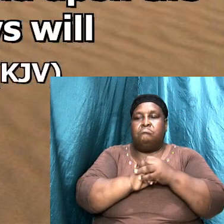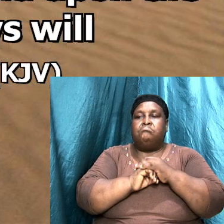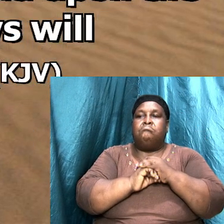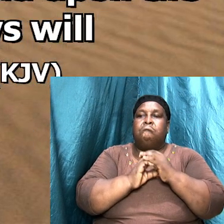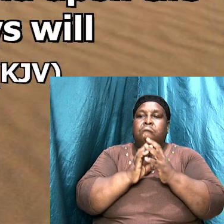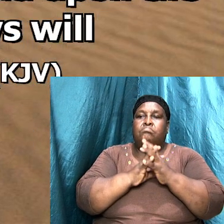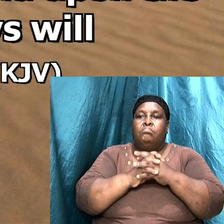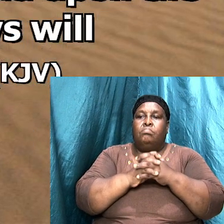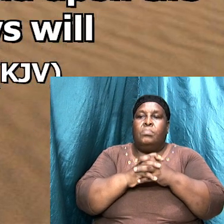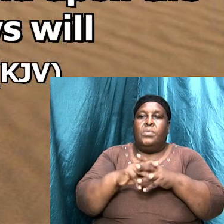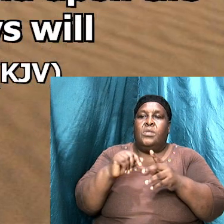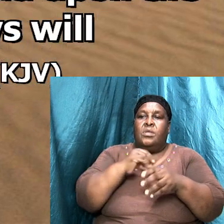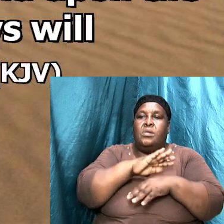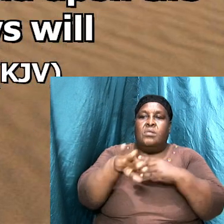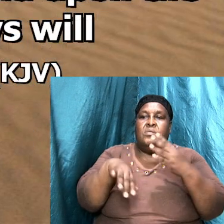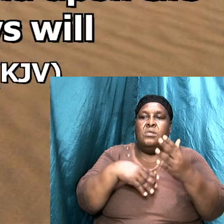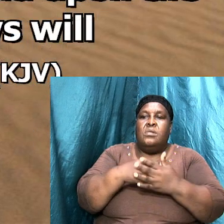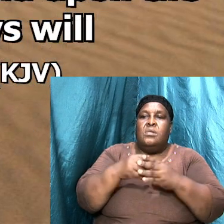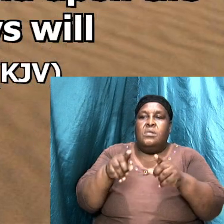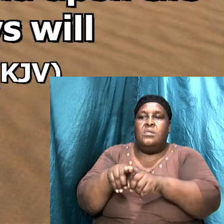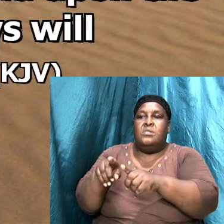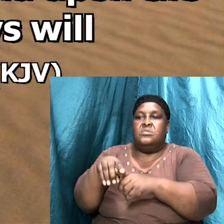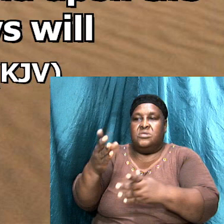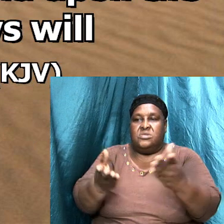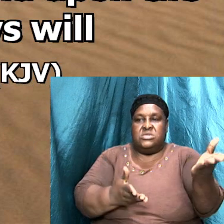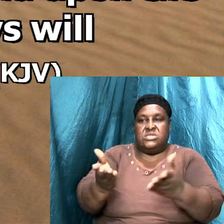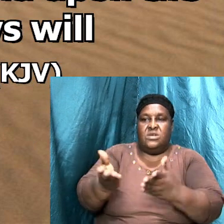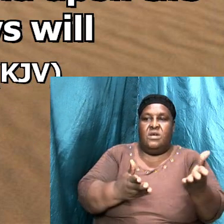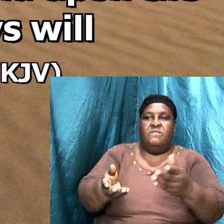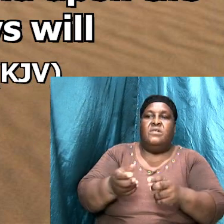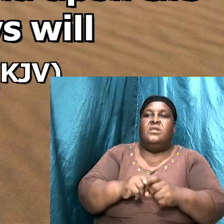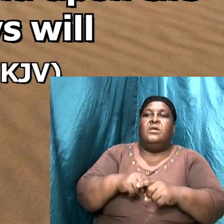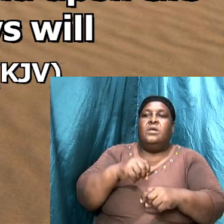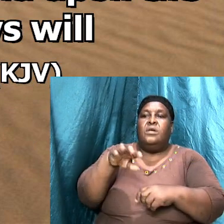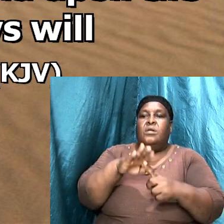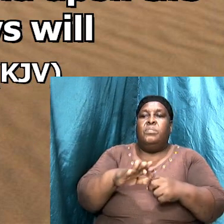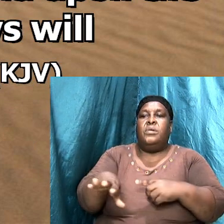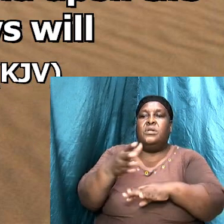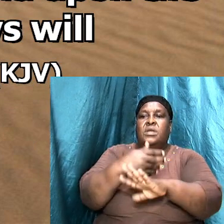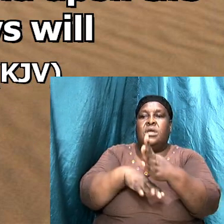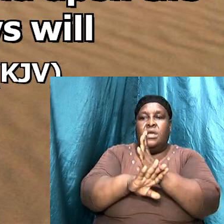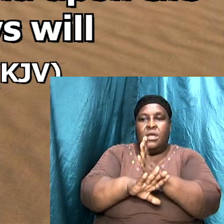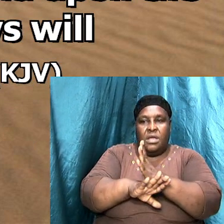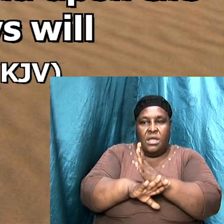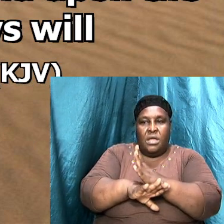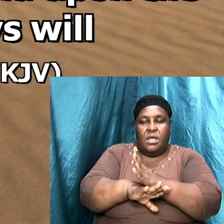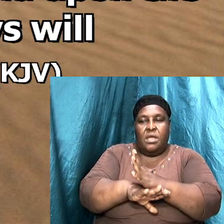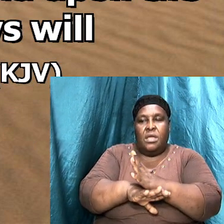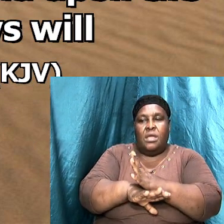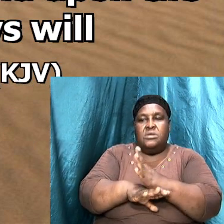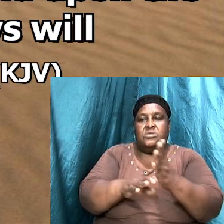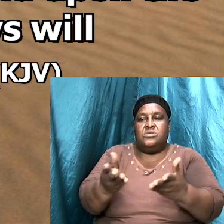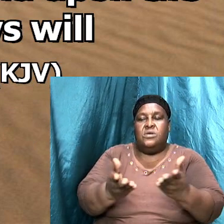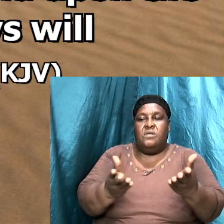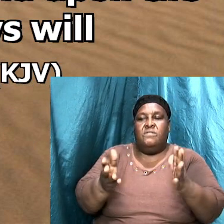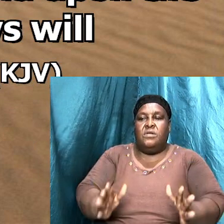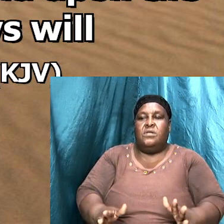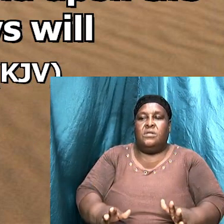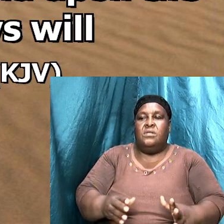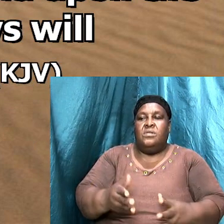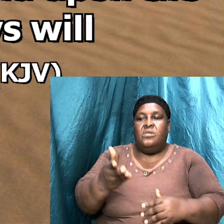and open also the servants and open the unmade in those days will I